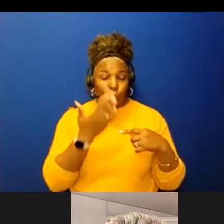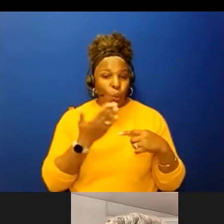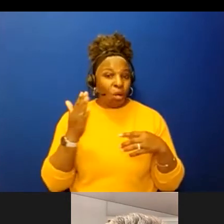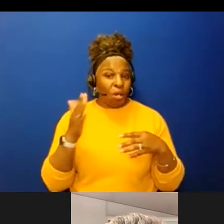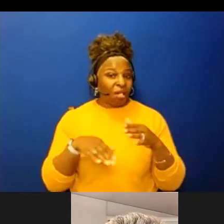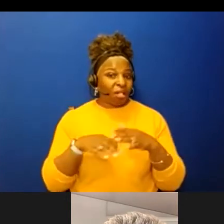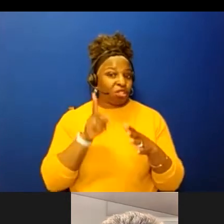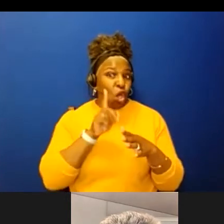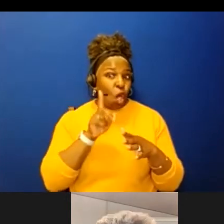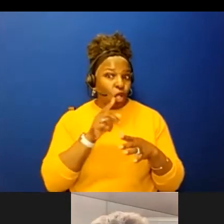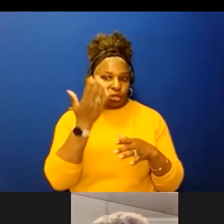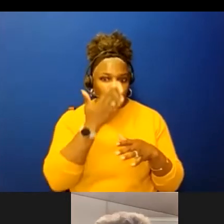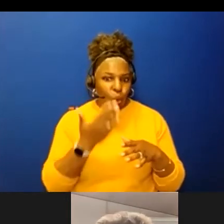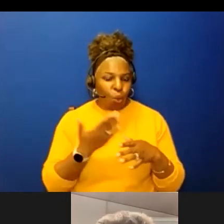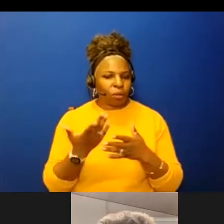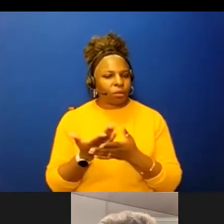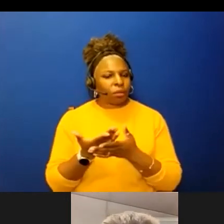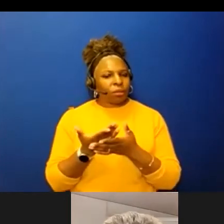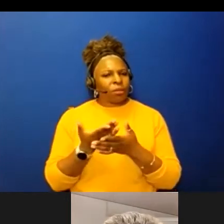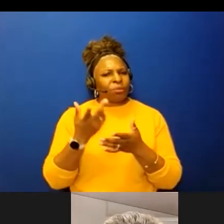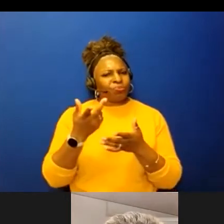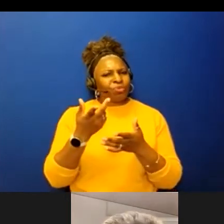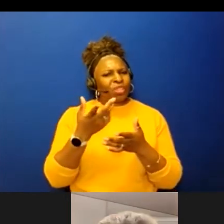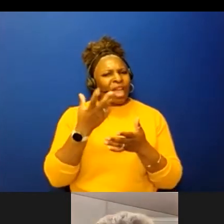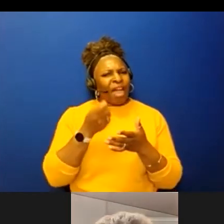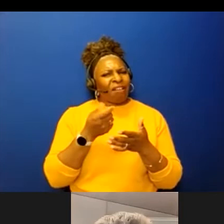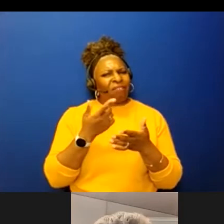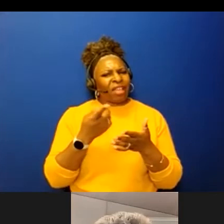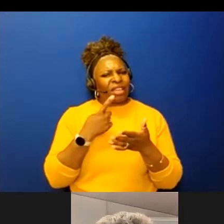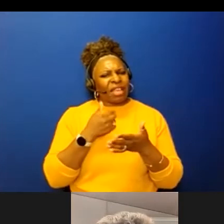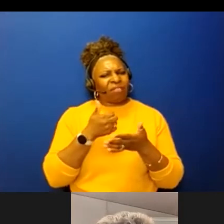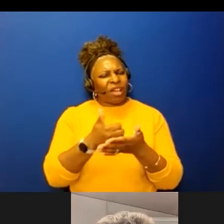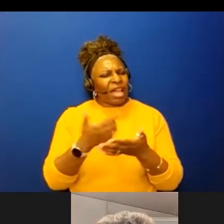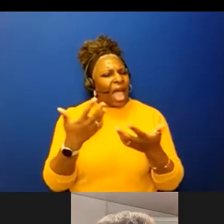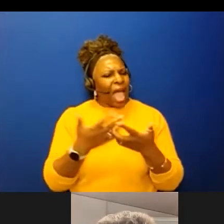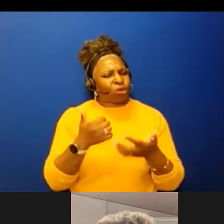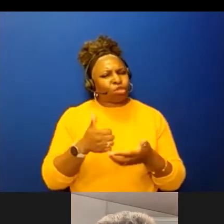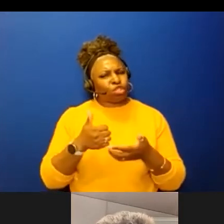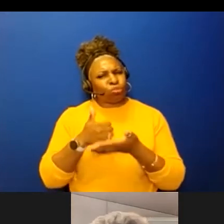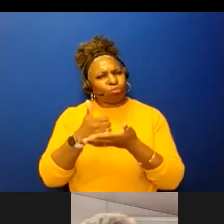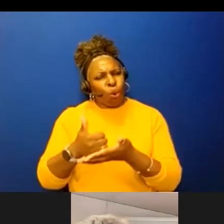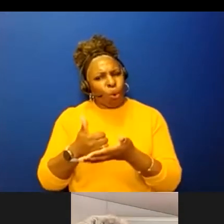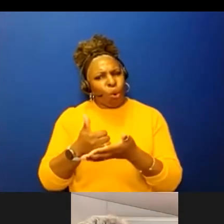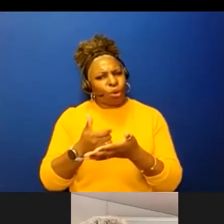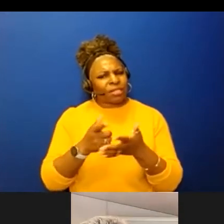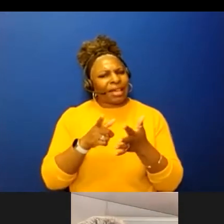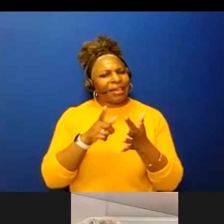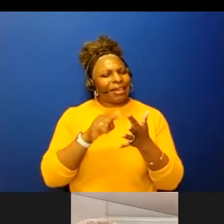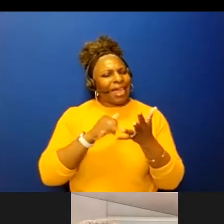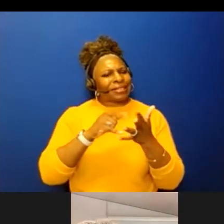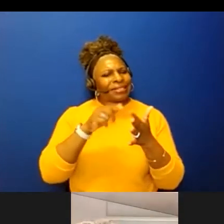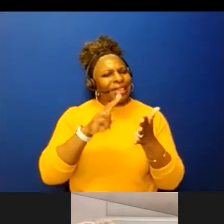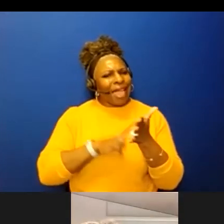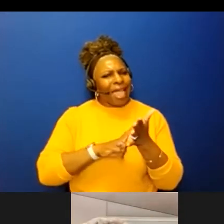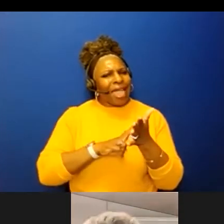and supporting our SEND students after the lockdown? Yeah, it's hard, isn't it, Jodie? I think I take my hat off to, having